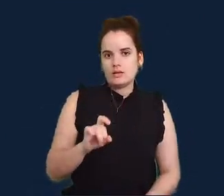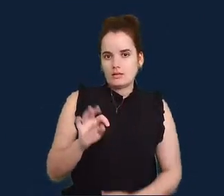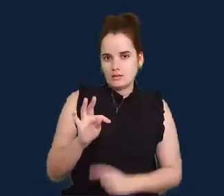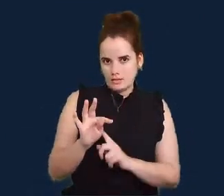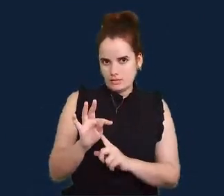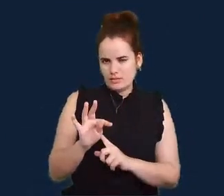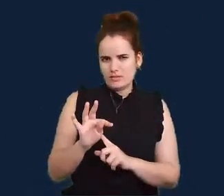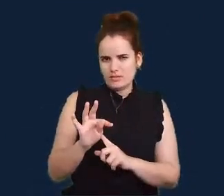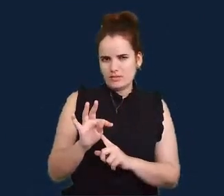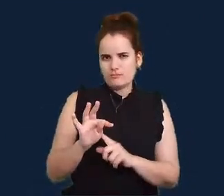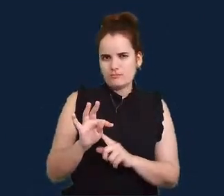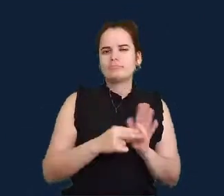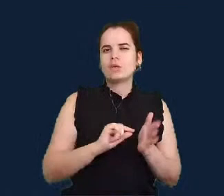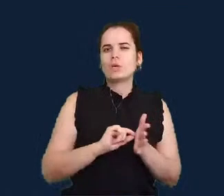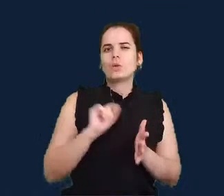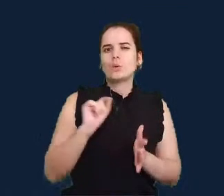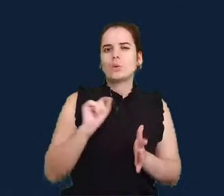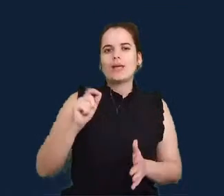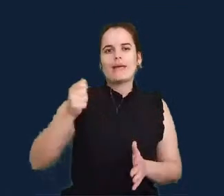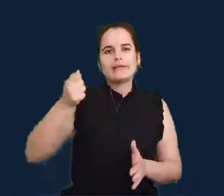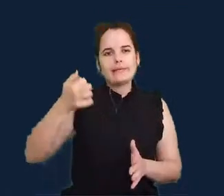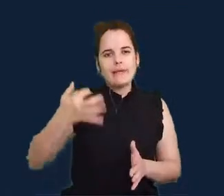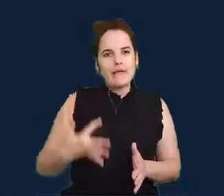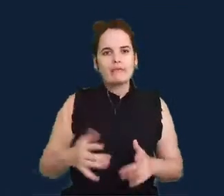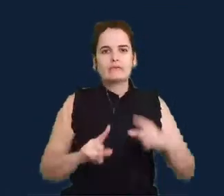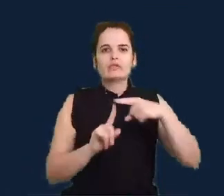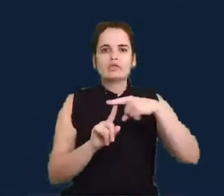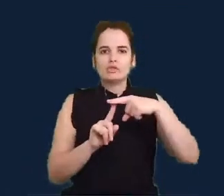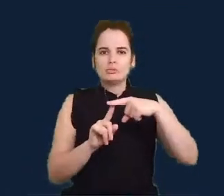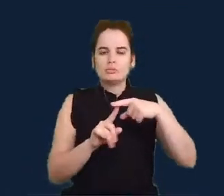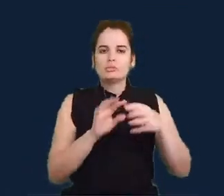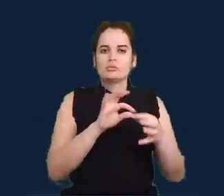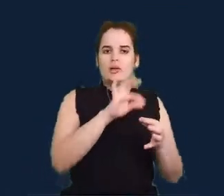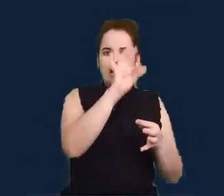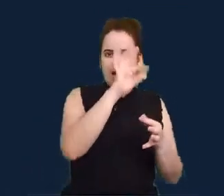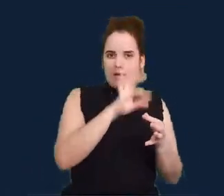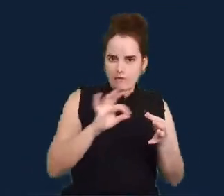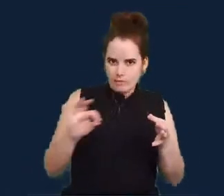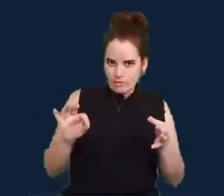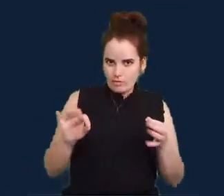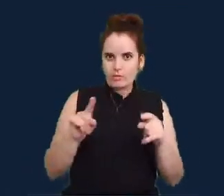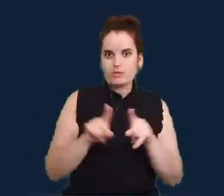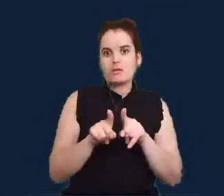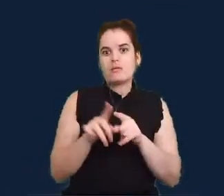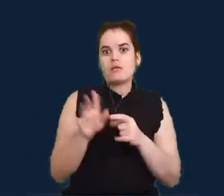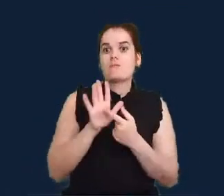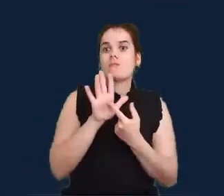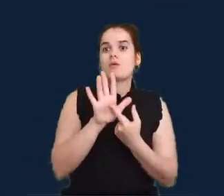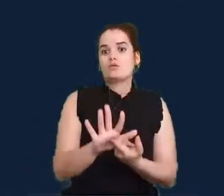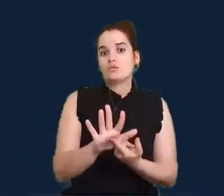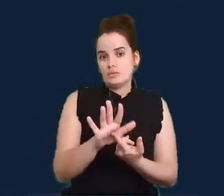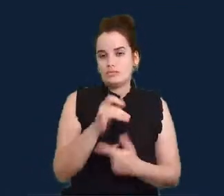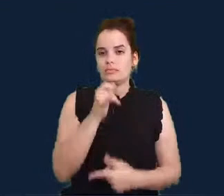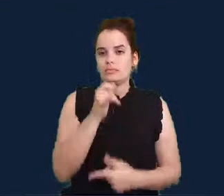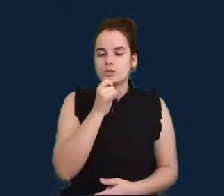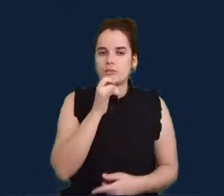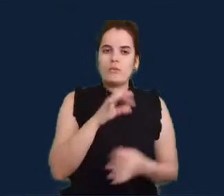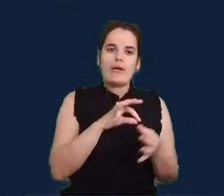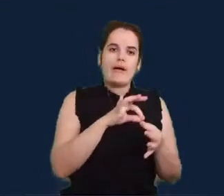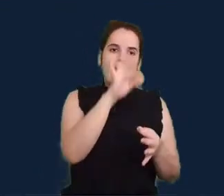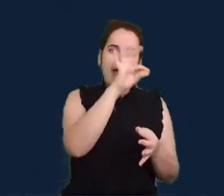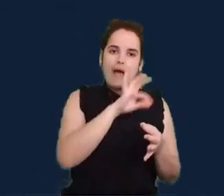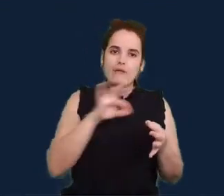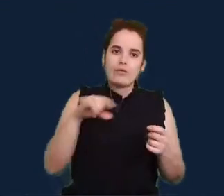chart it is and what is it showing. So a bar chart showing the